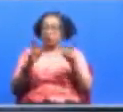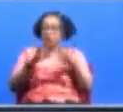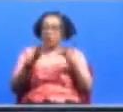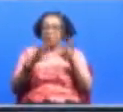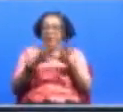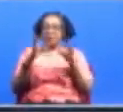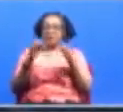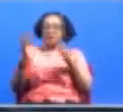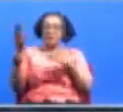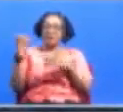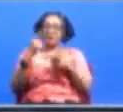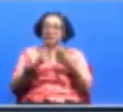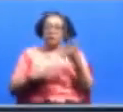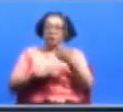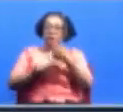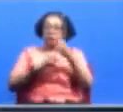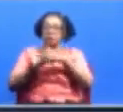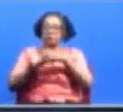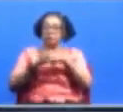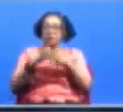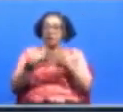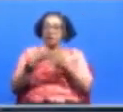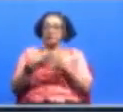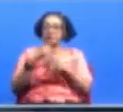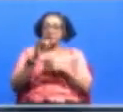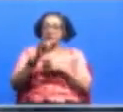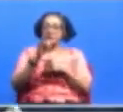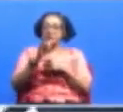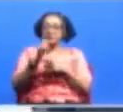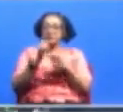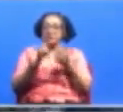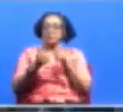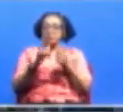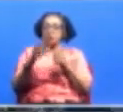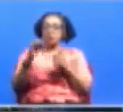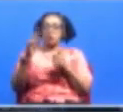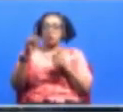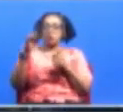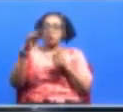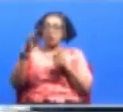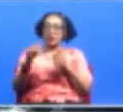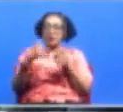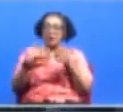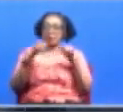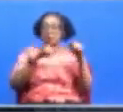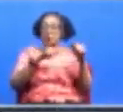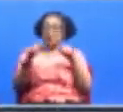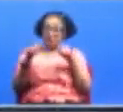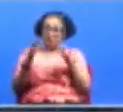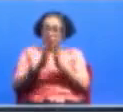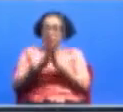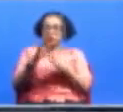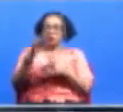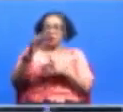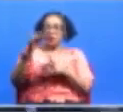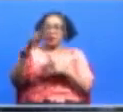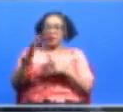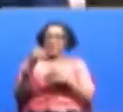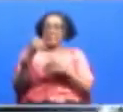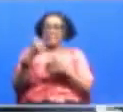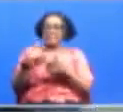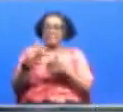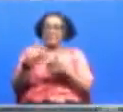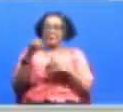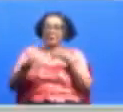Scholarship last year, alongside the tennis doubles Wimbledon champion Angela Okutoyi and boxing sensation Christine Ongare, illuminates